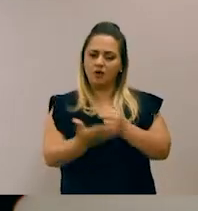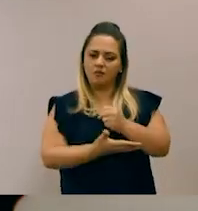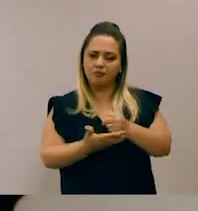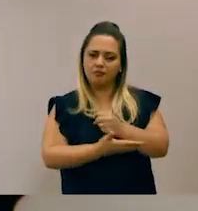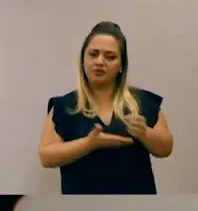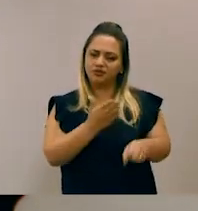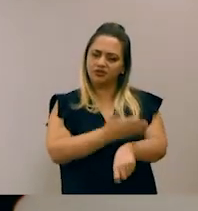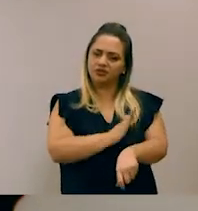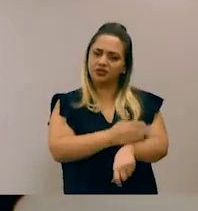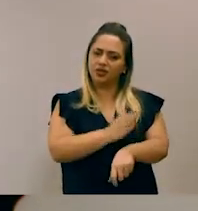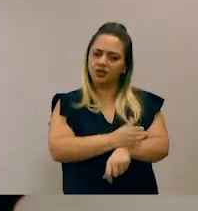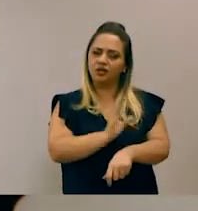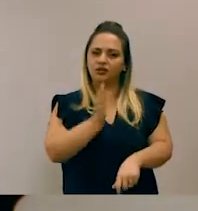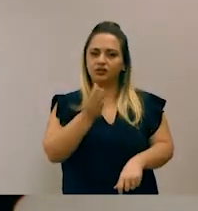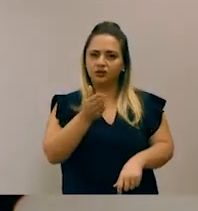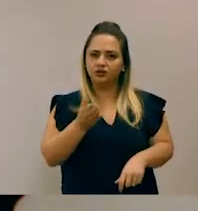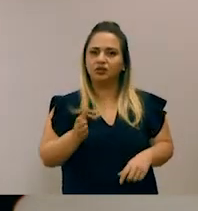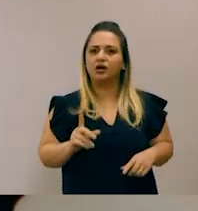a trained